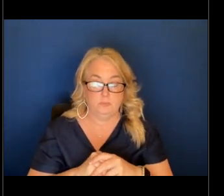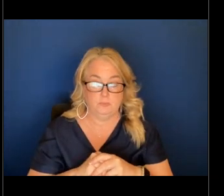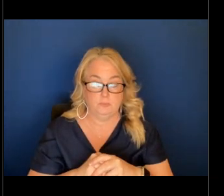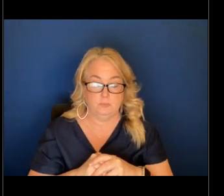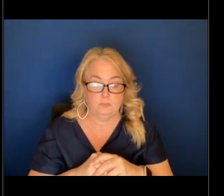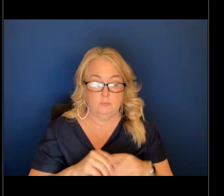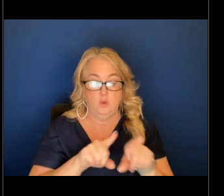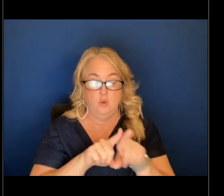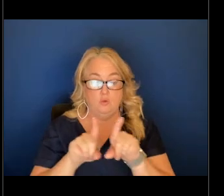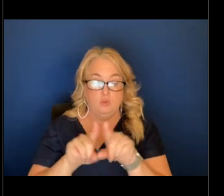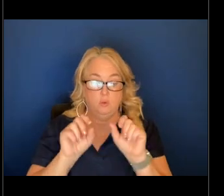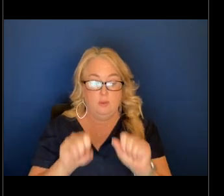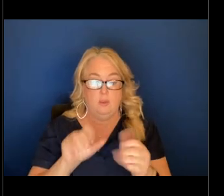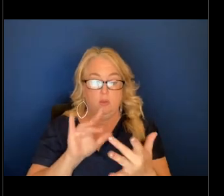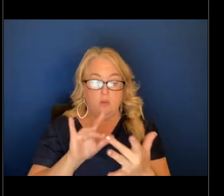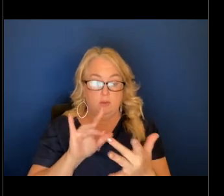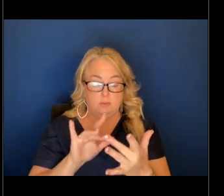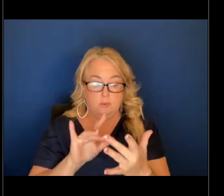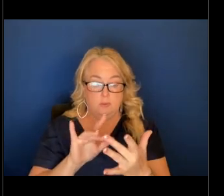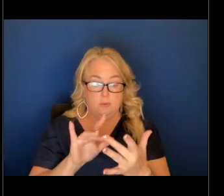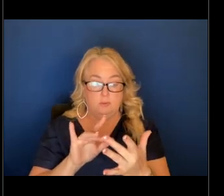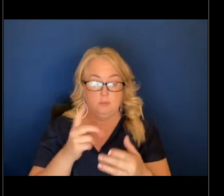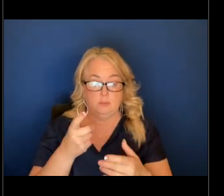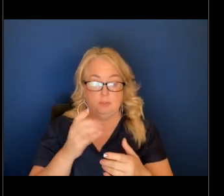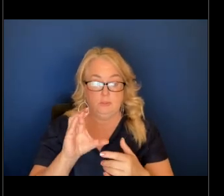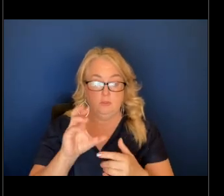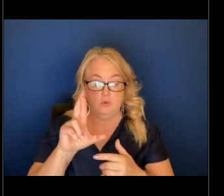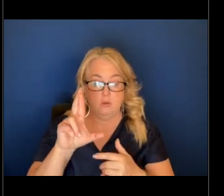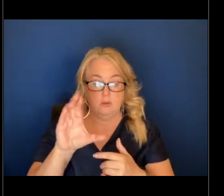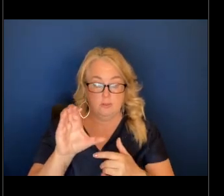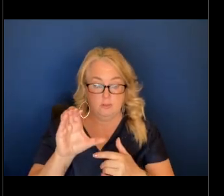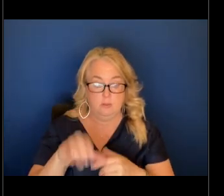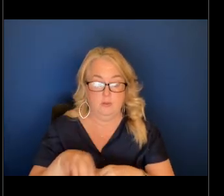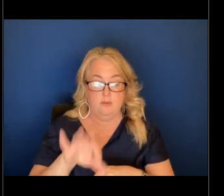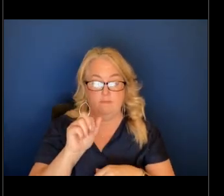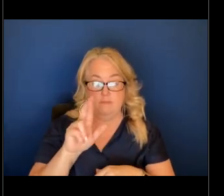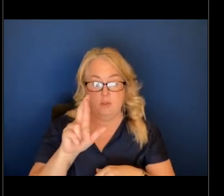You can also reach the DCRC at